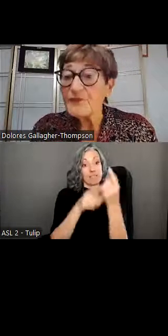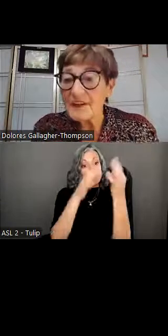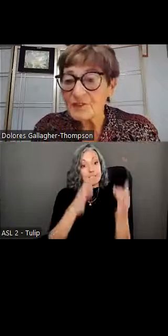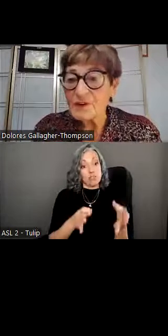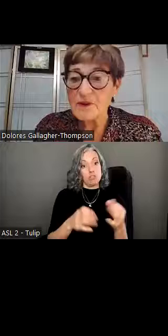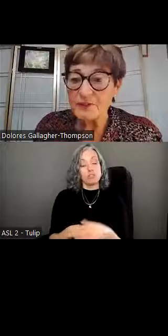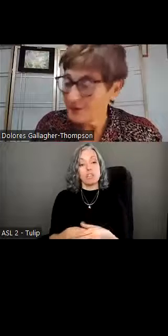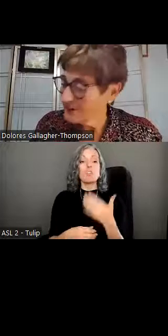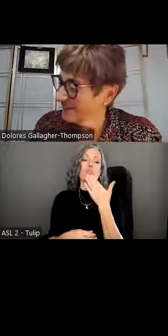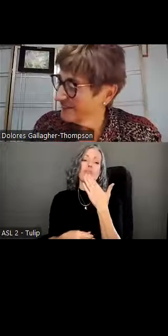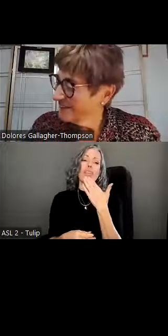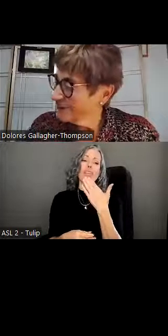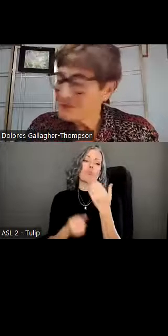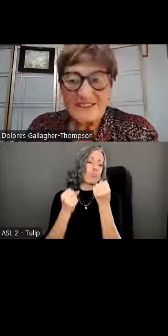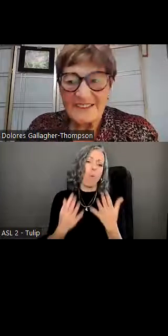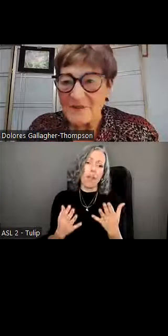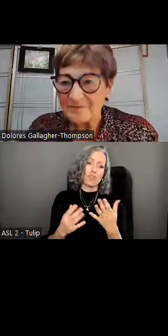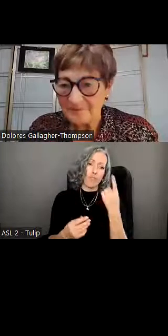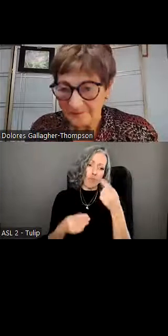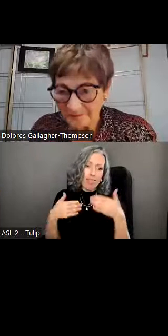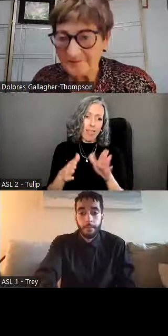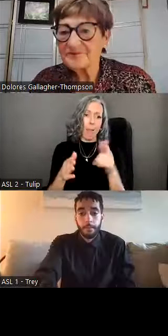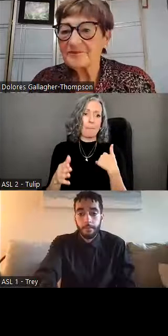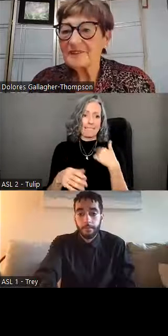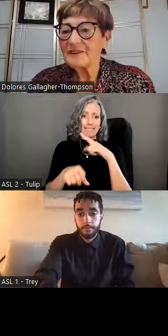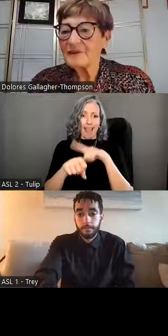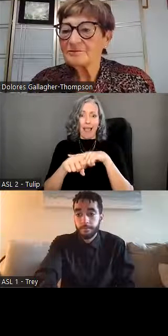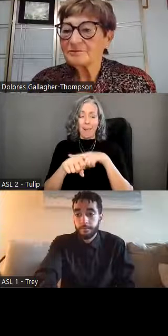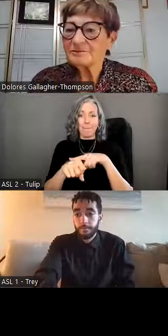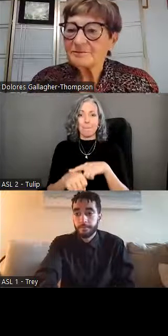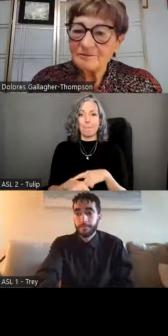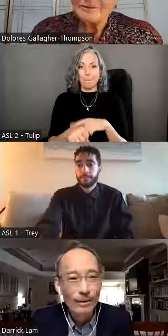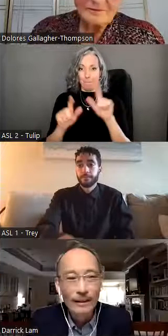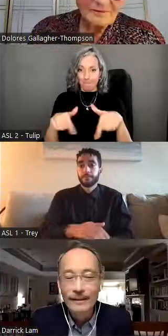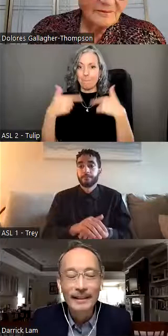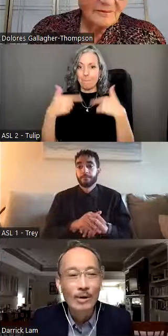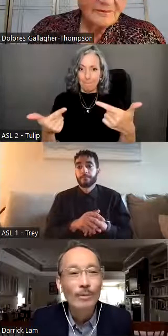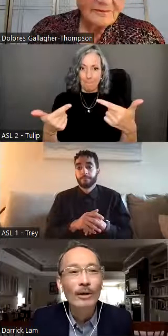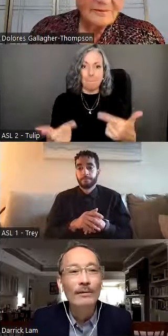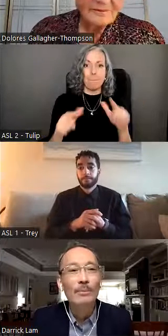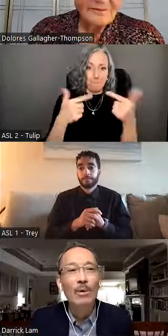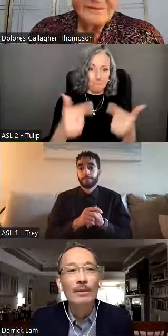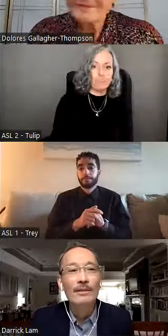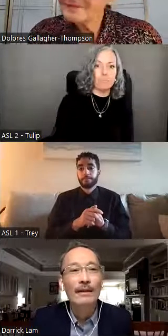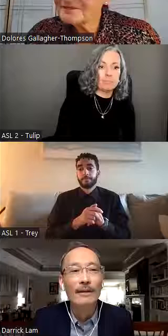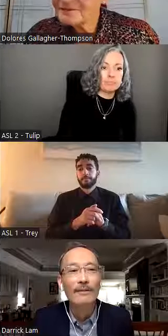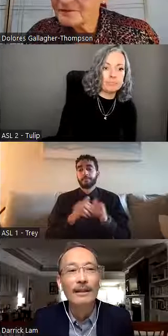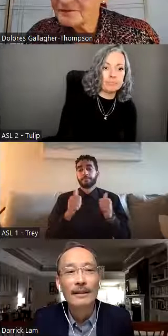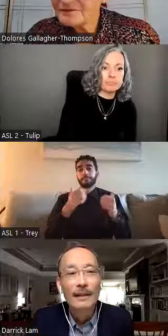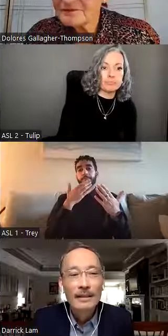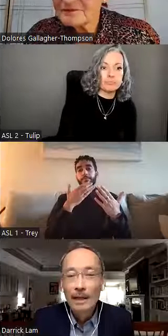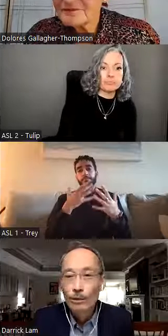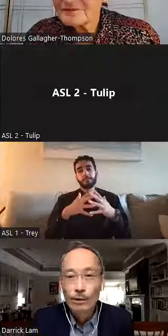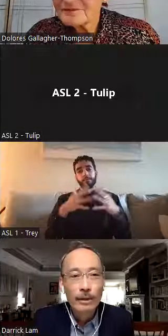So thank you very much for giving me the time. Thank you so much, Dolores. I'm glad to see that you point out the importance of